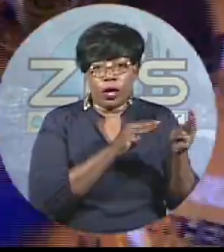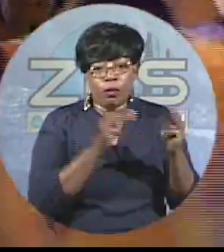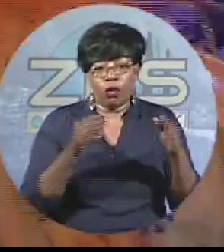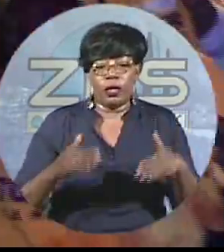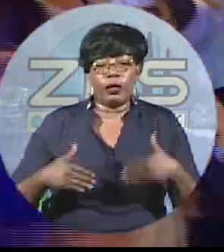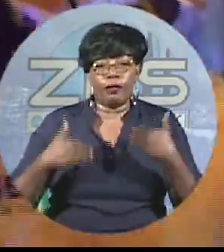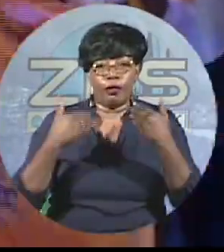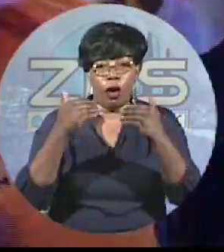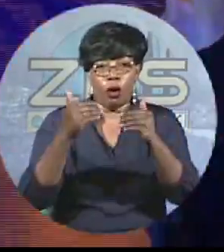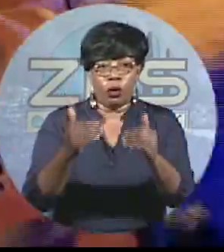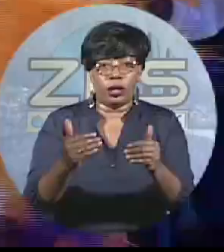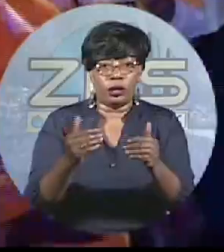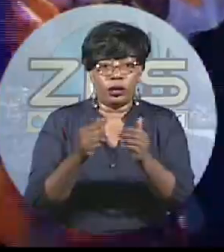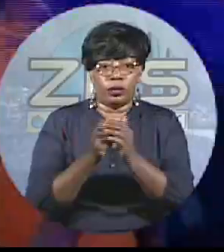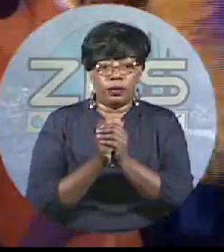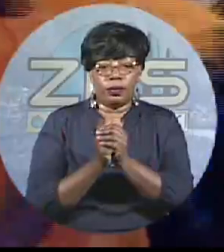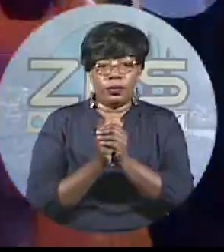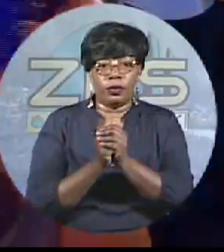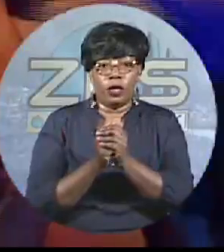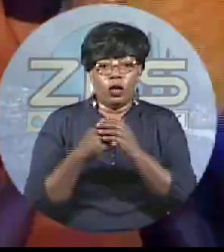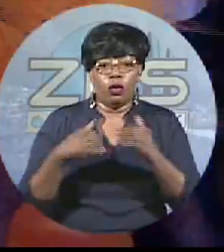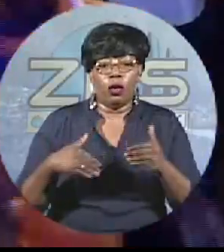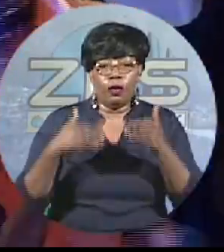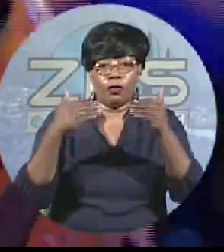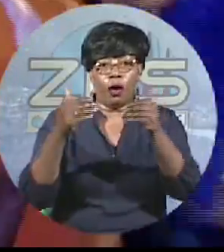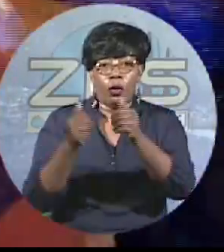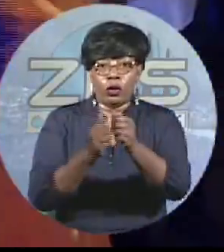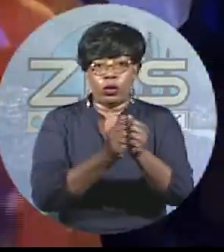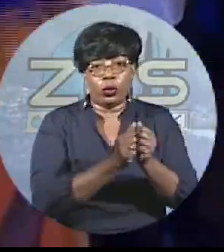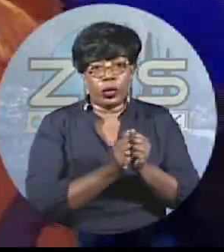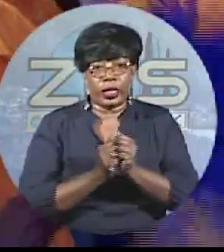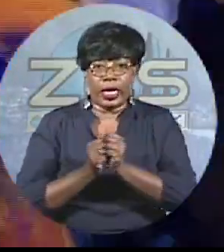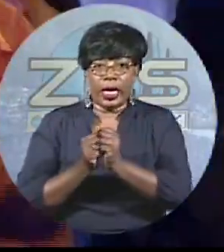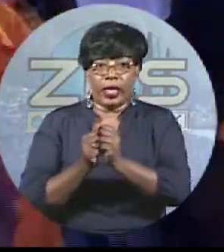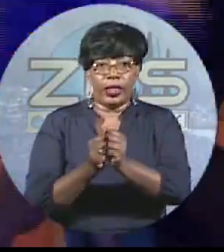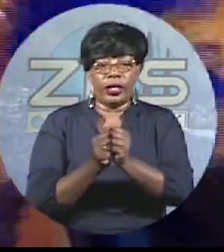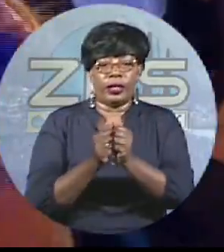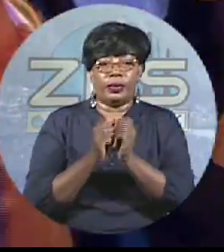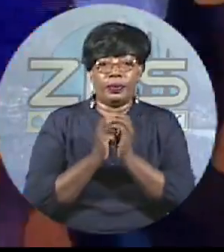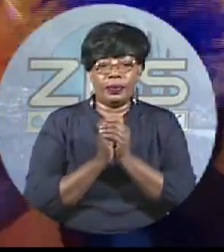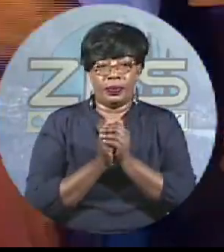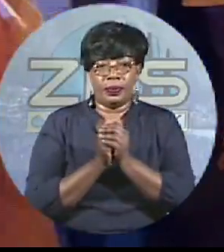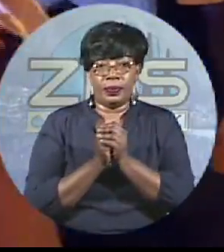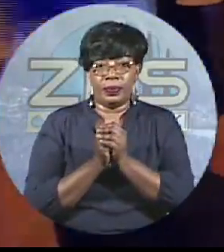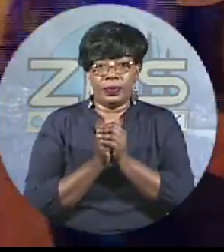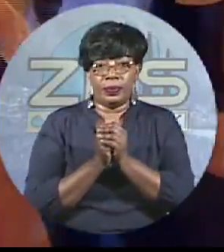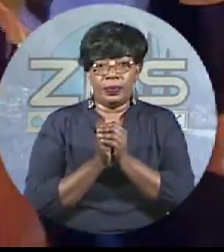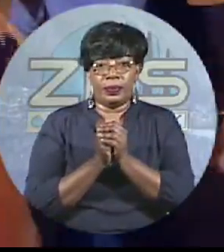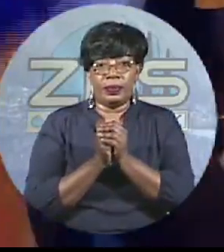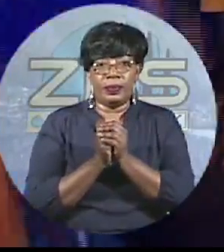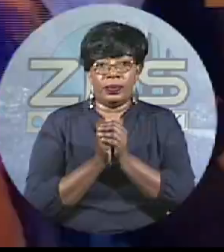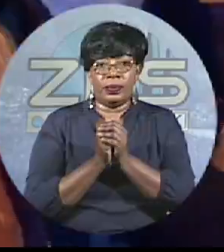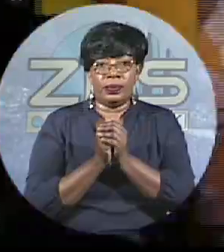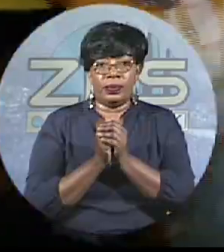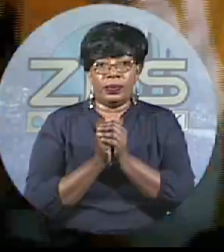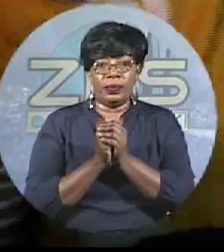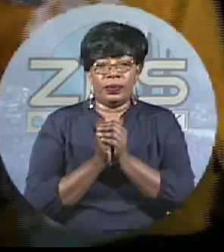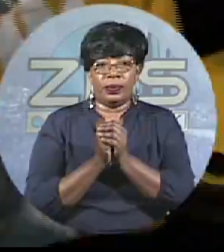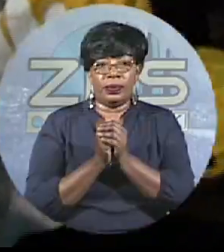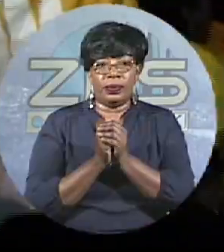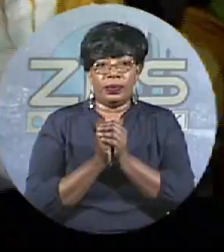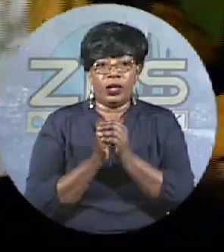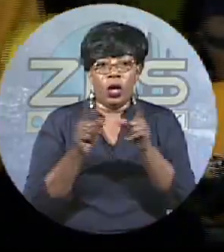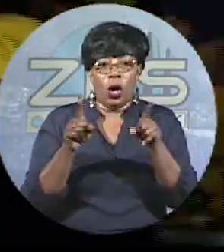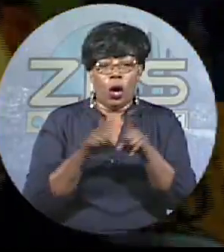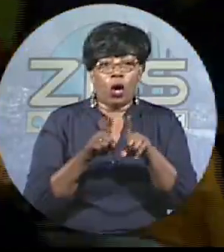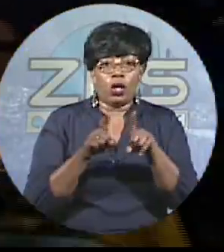forward, and we are moving forward together. Keishla Adderley, ZNS Network News.